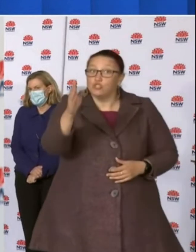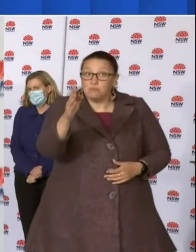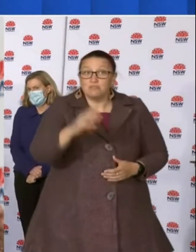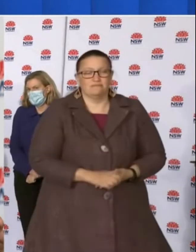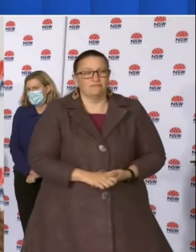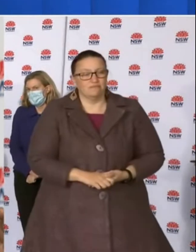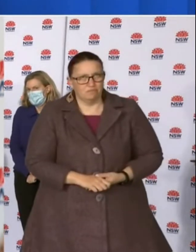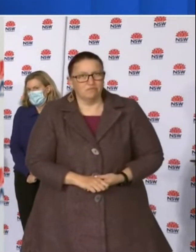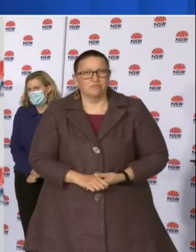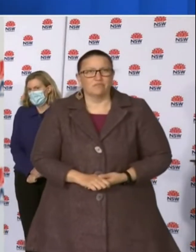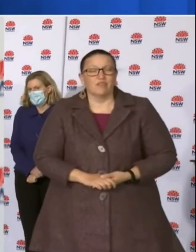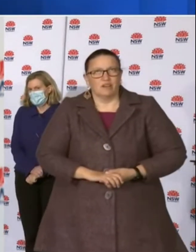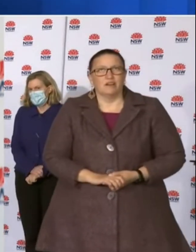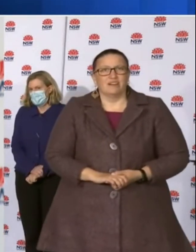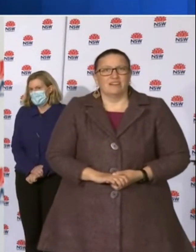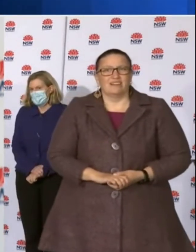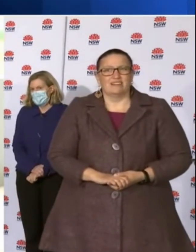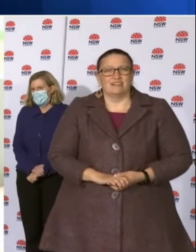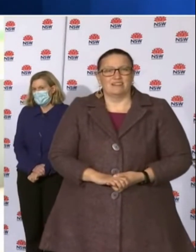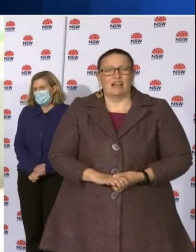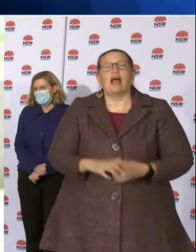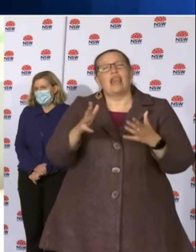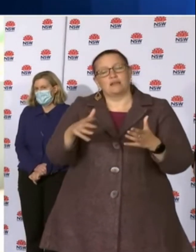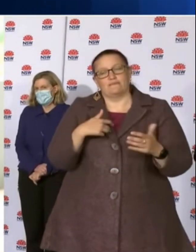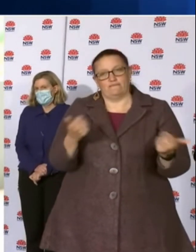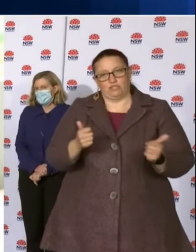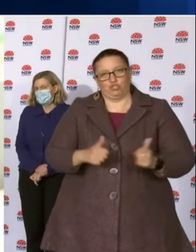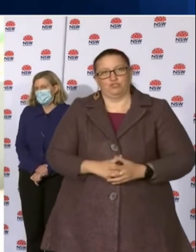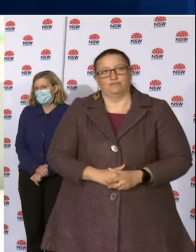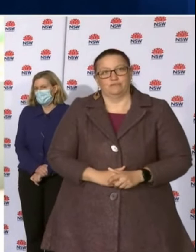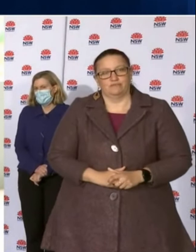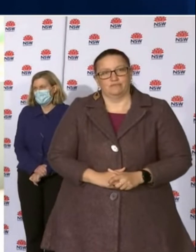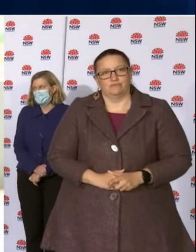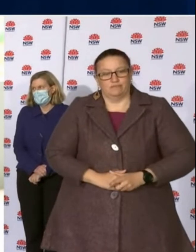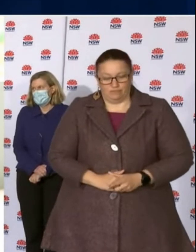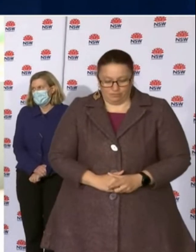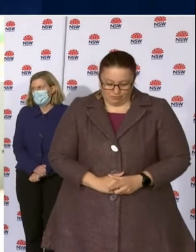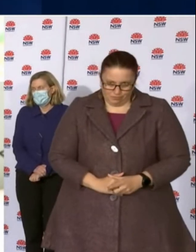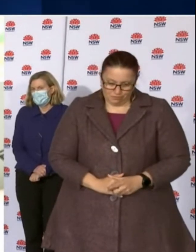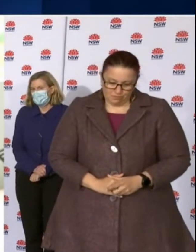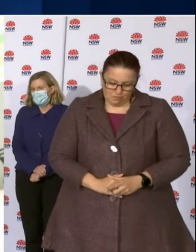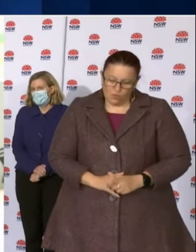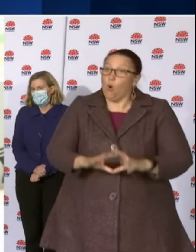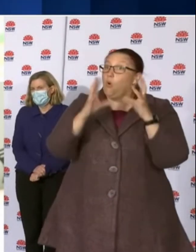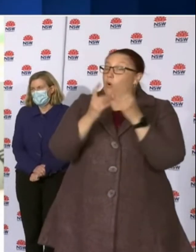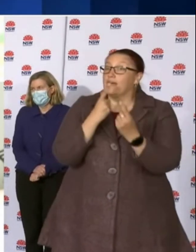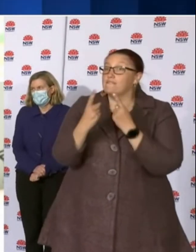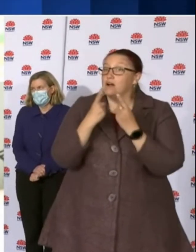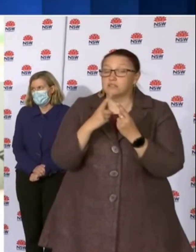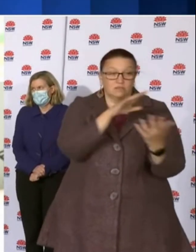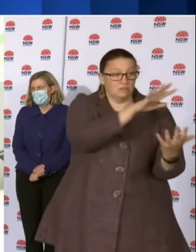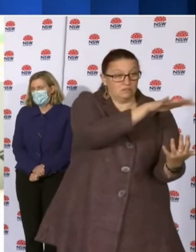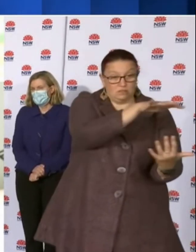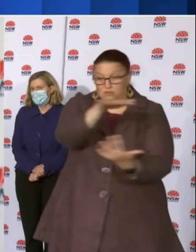health advice. Hang on, sorry. So it's not just health advice. Finish, James. So when all that advice is taken into account, then the Cabinet